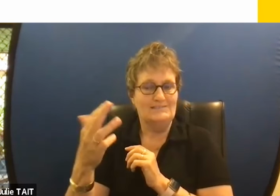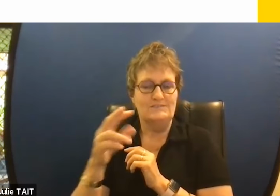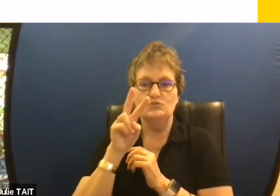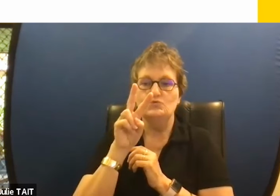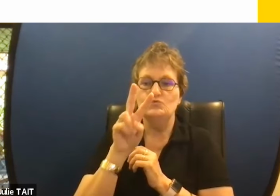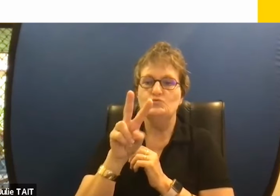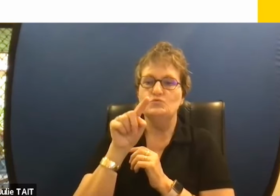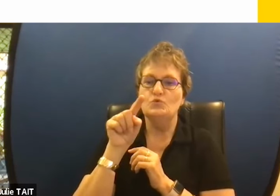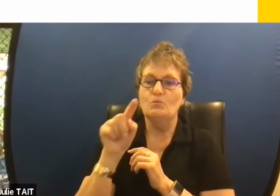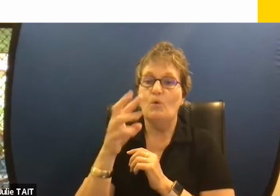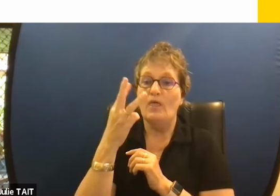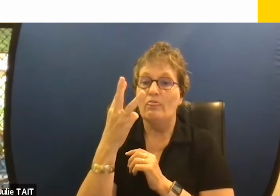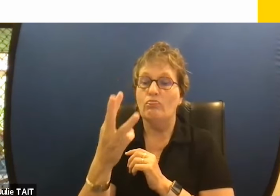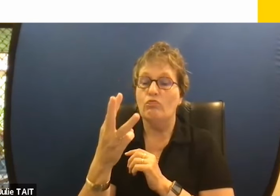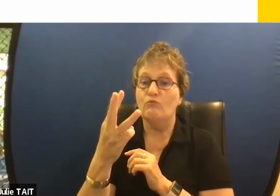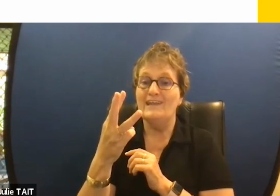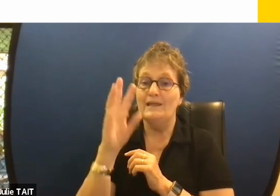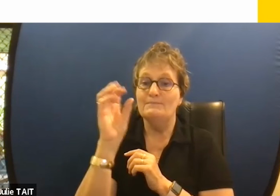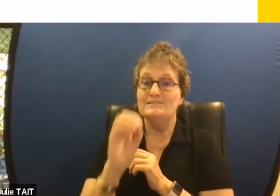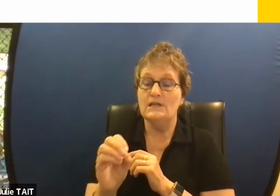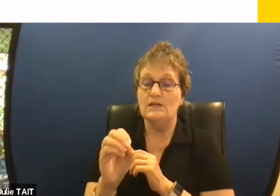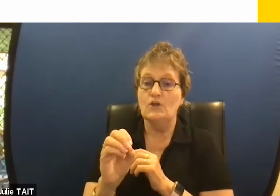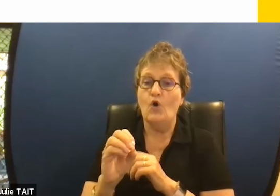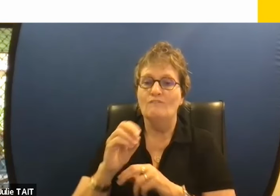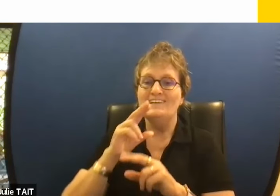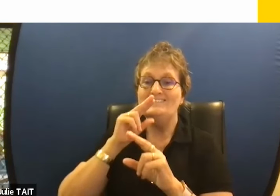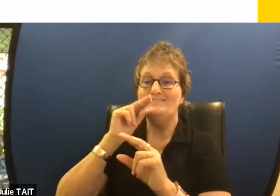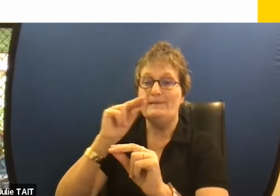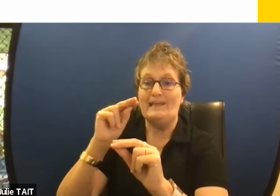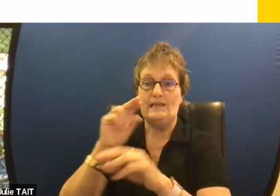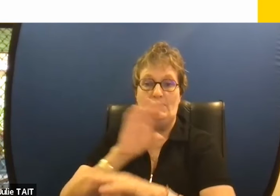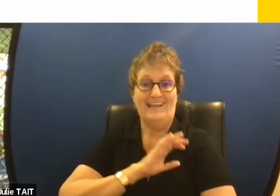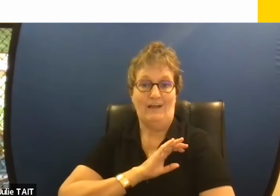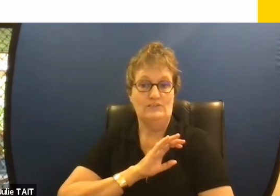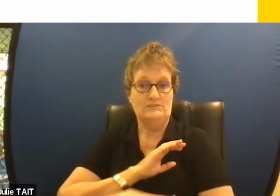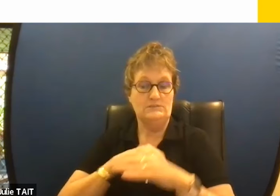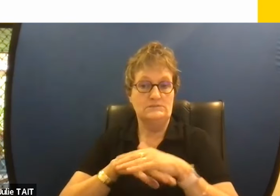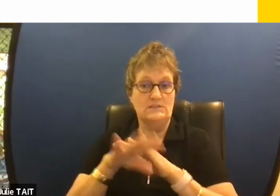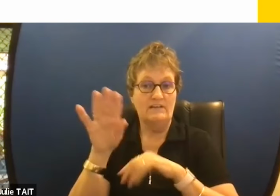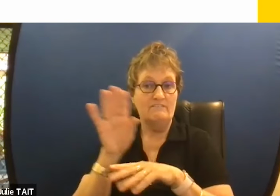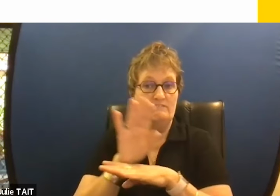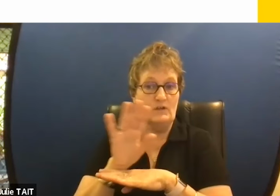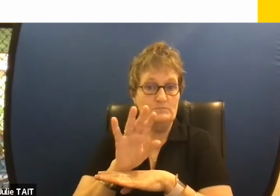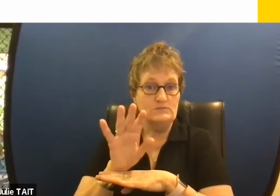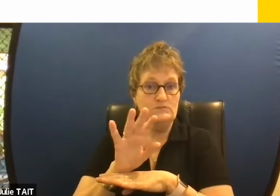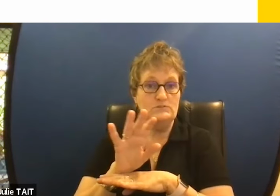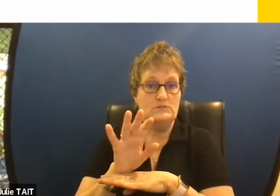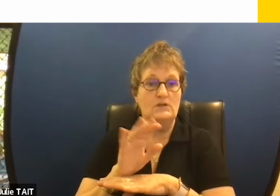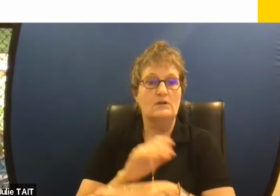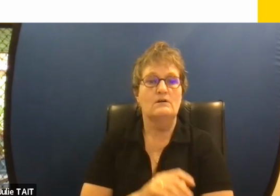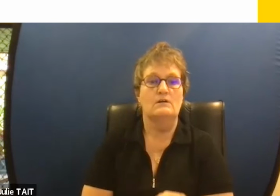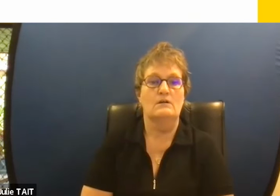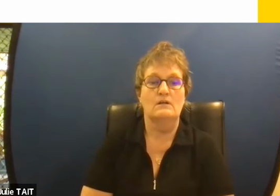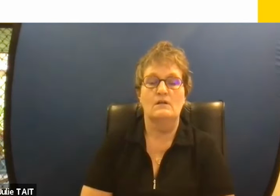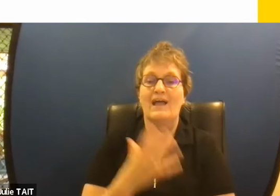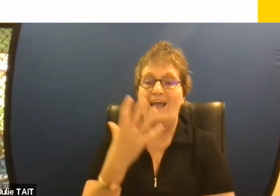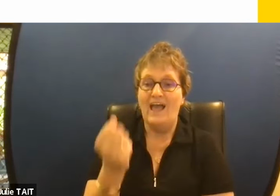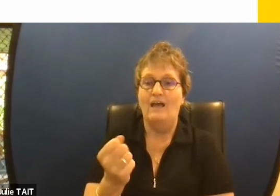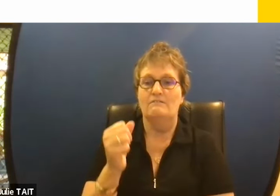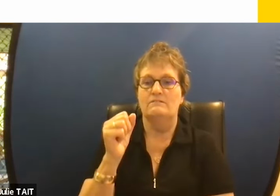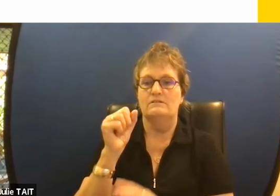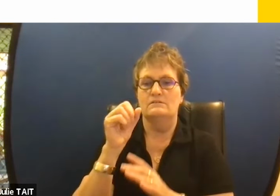2.3% of all speaking characters across these popular films, they have the characters with